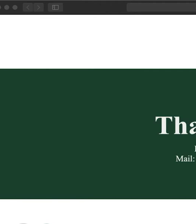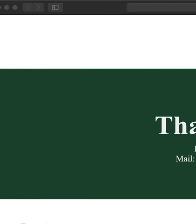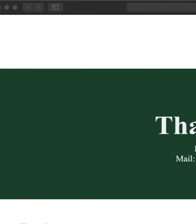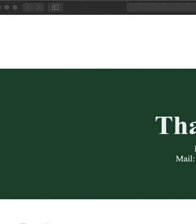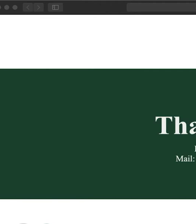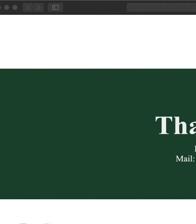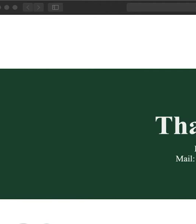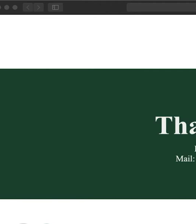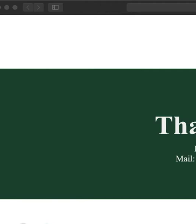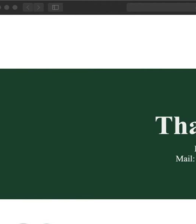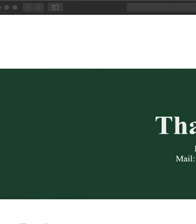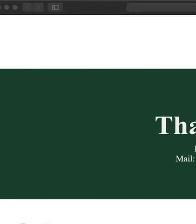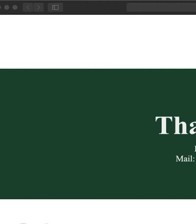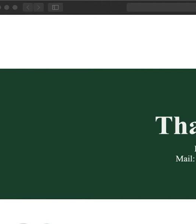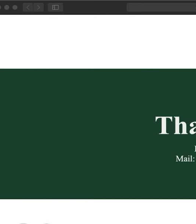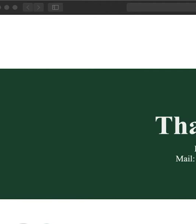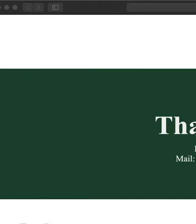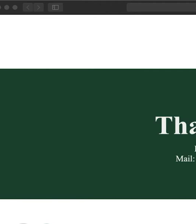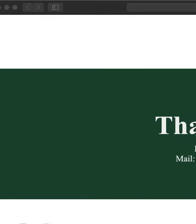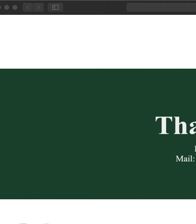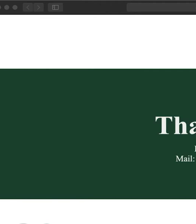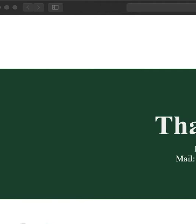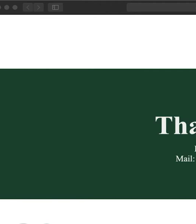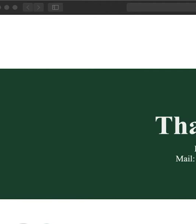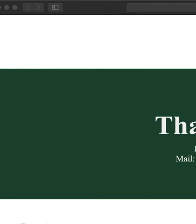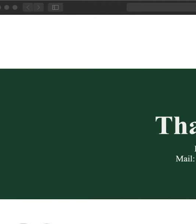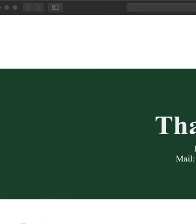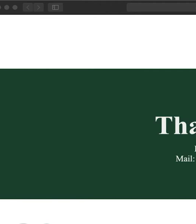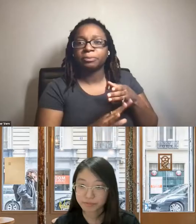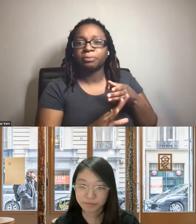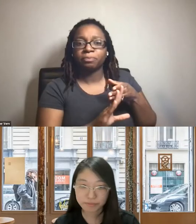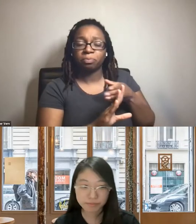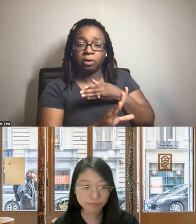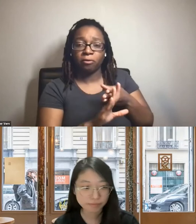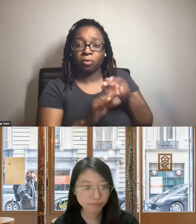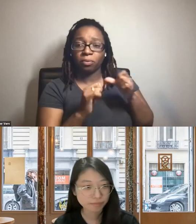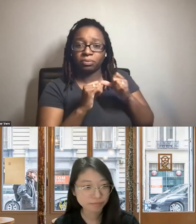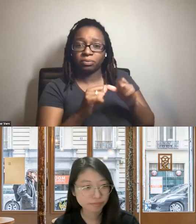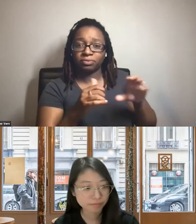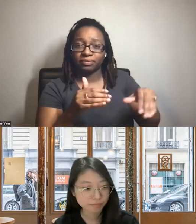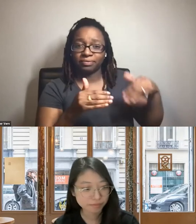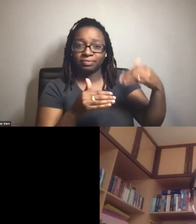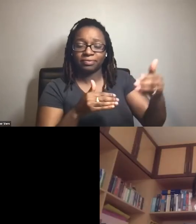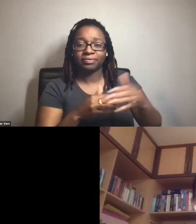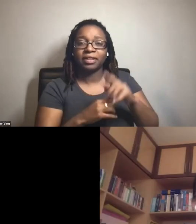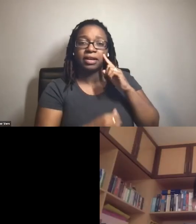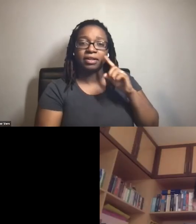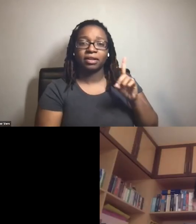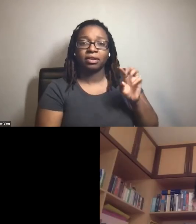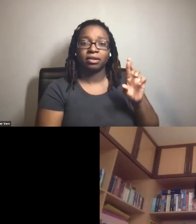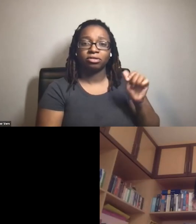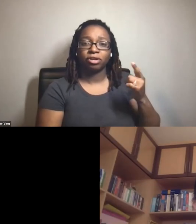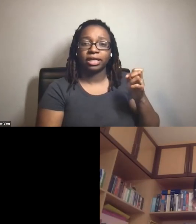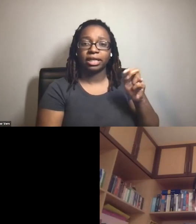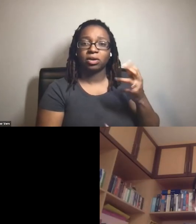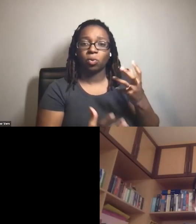modeling work. Thank you very much. Before we move on to the next presentation, I think Dragan would like to make an